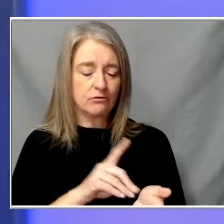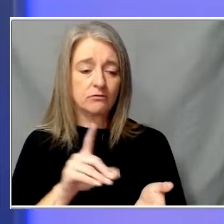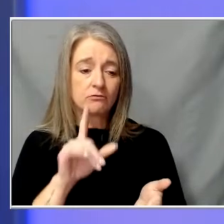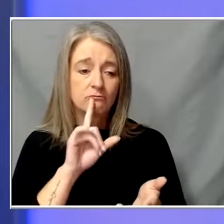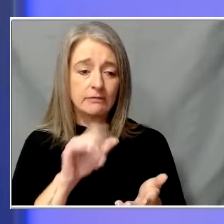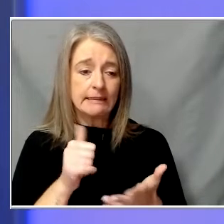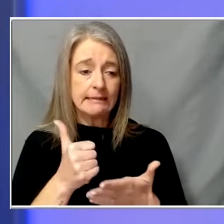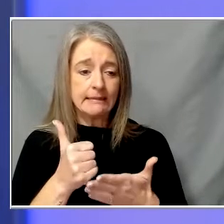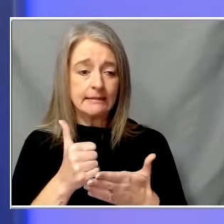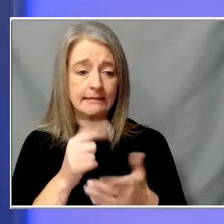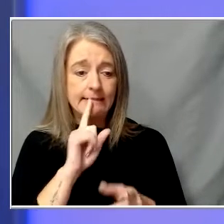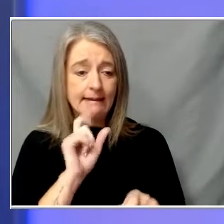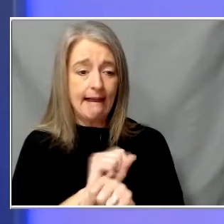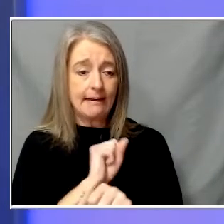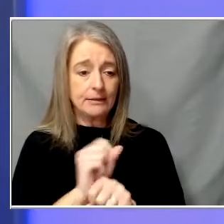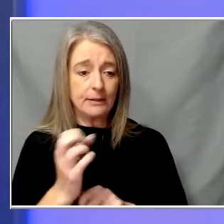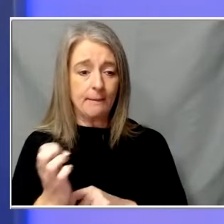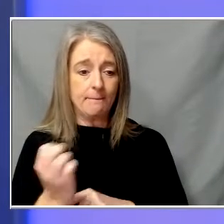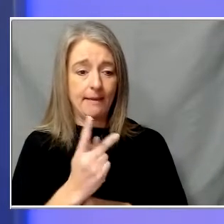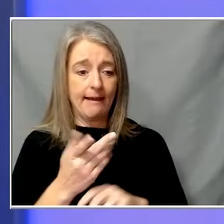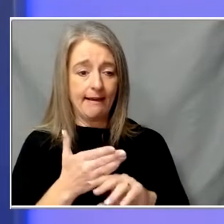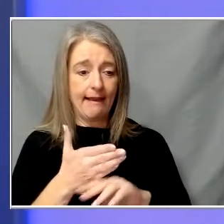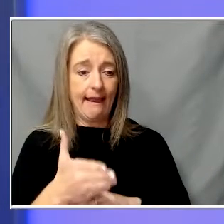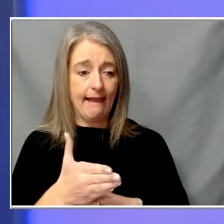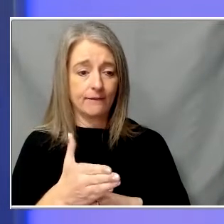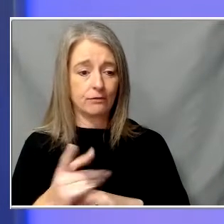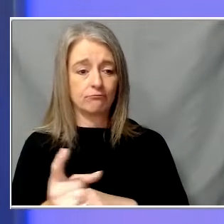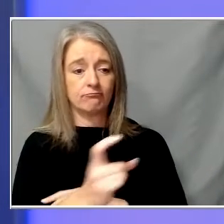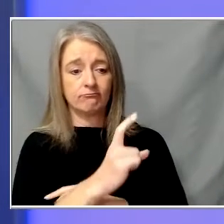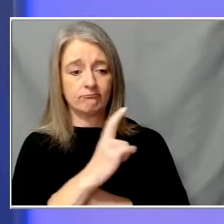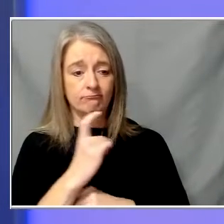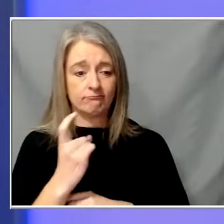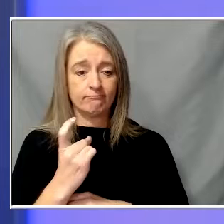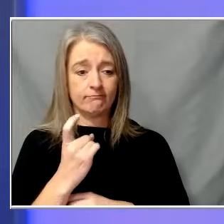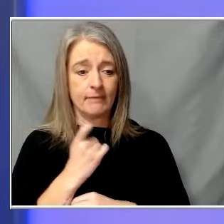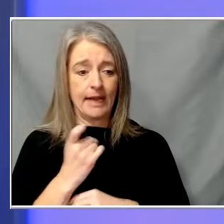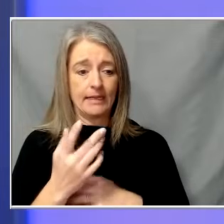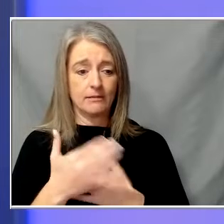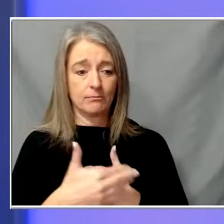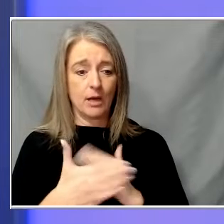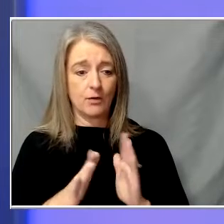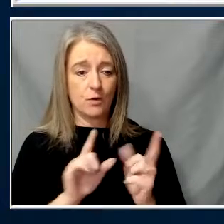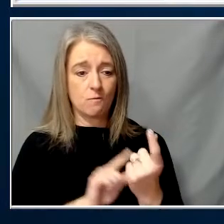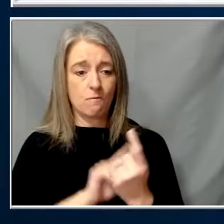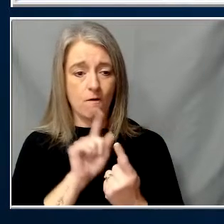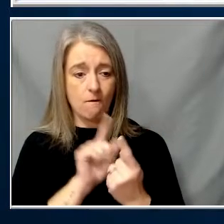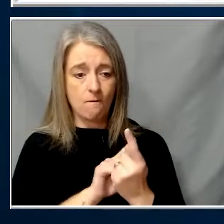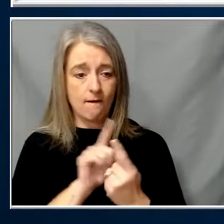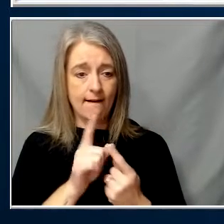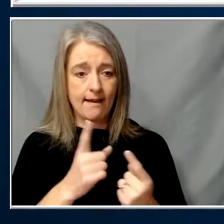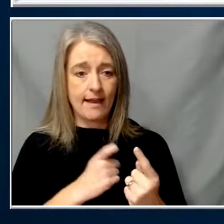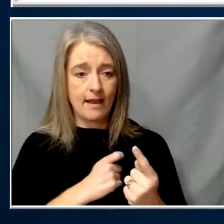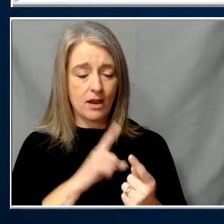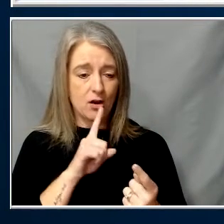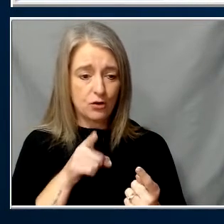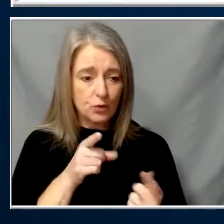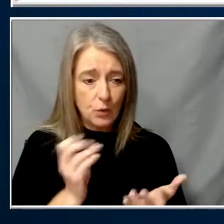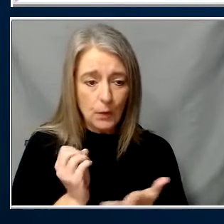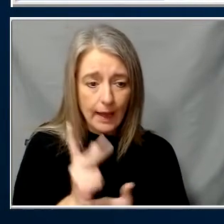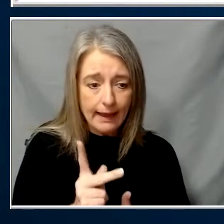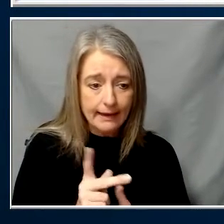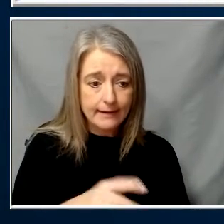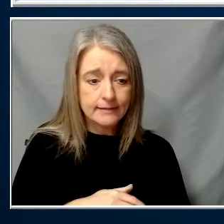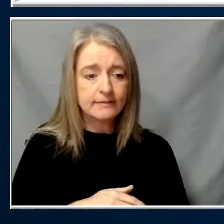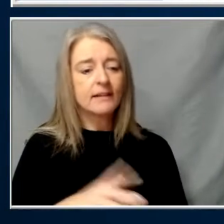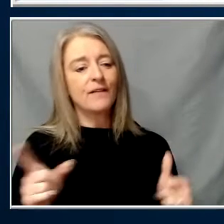doctors that actually came back in after they made their rounds. He came back into my room just one-on-one and asked me, are you okay? And that was the